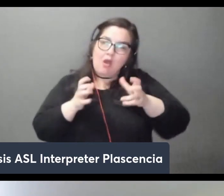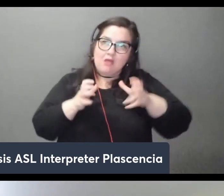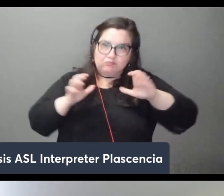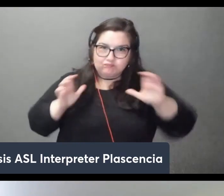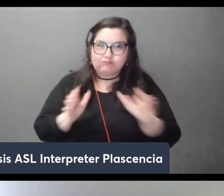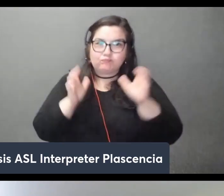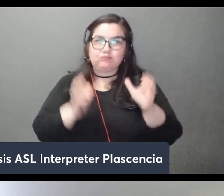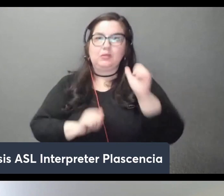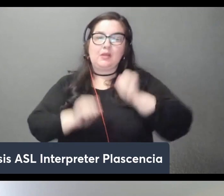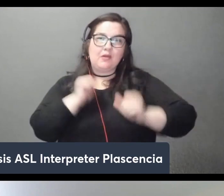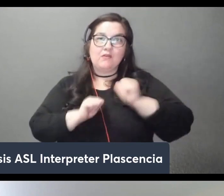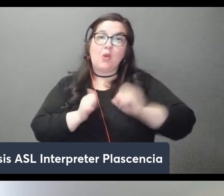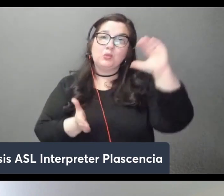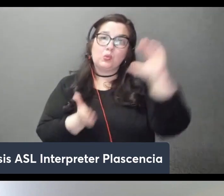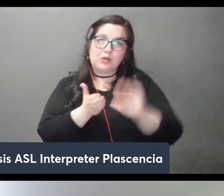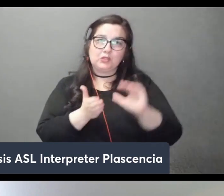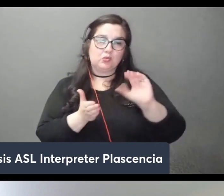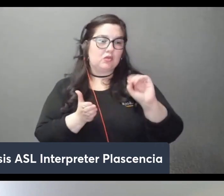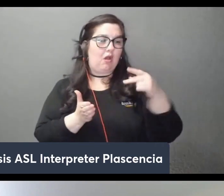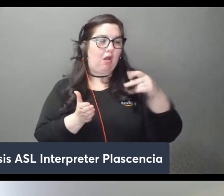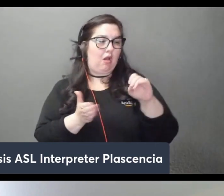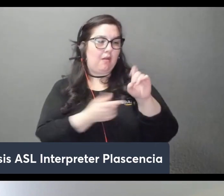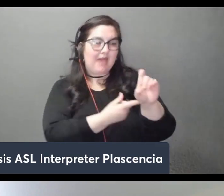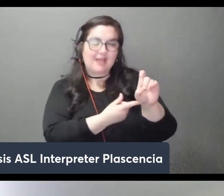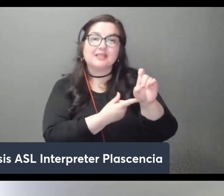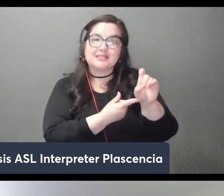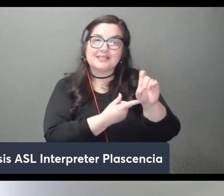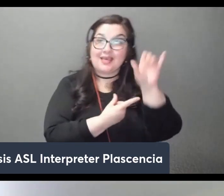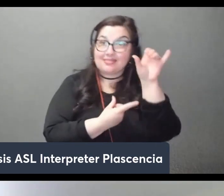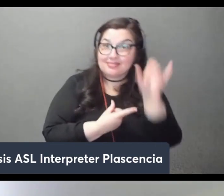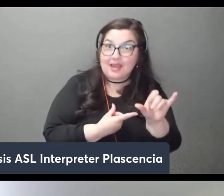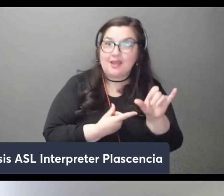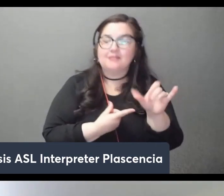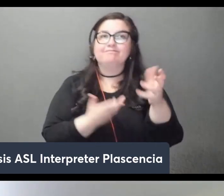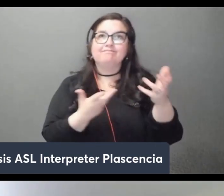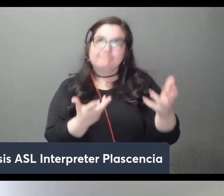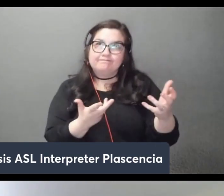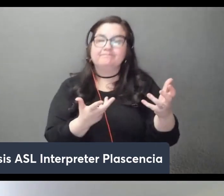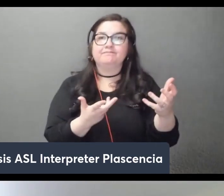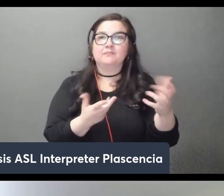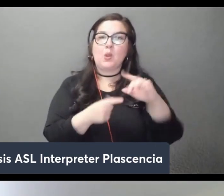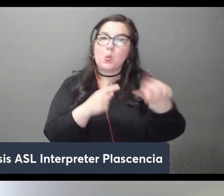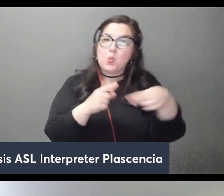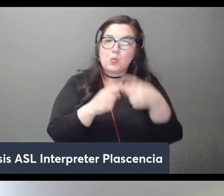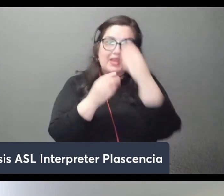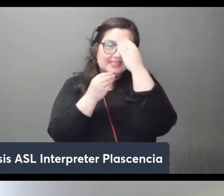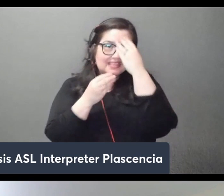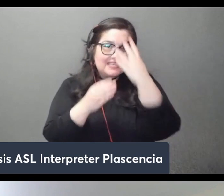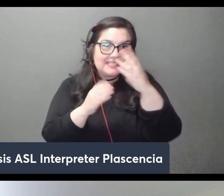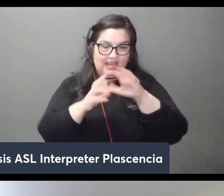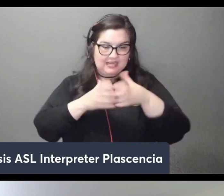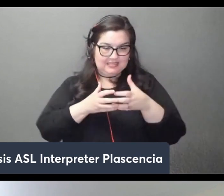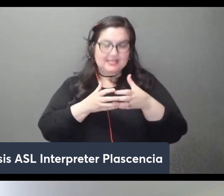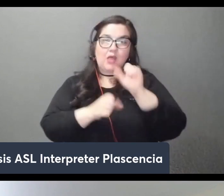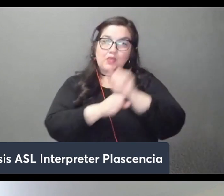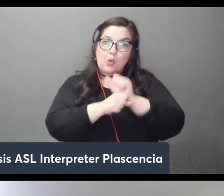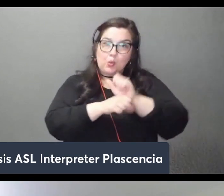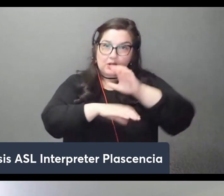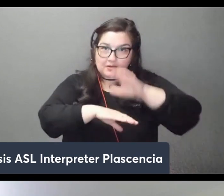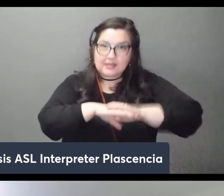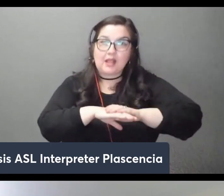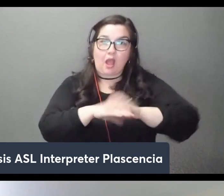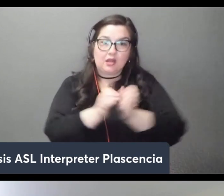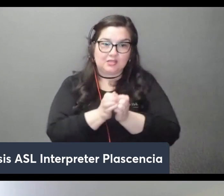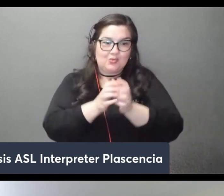ultimately reduce their OPEX. Now that said, when the data set that they are working on that is